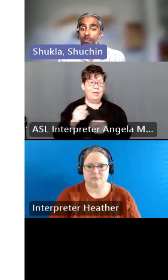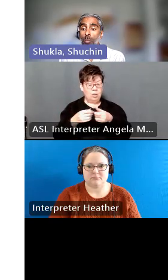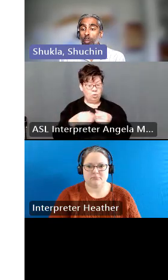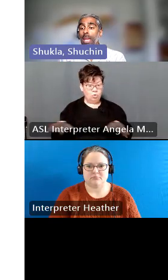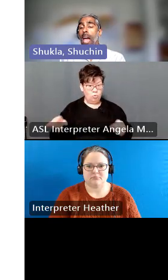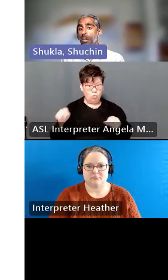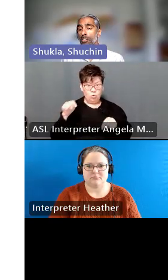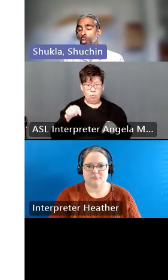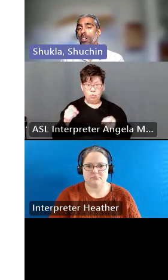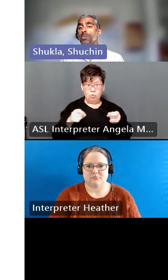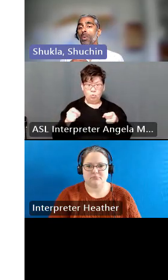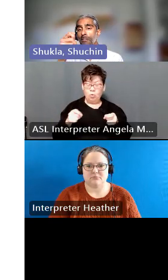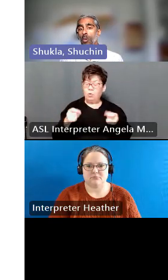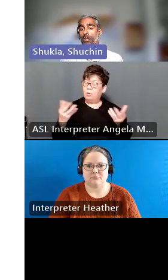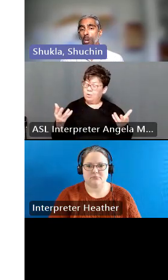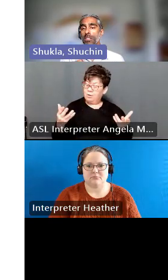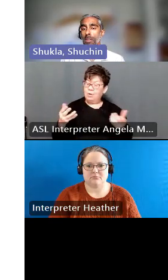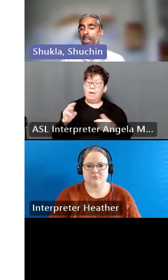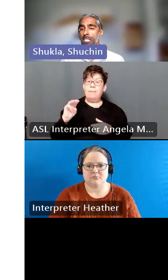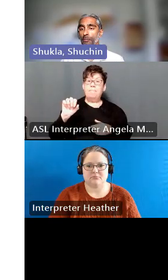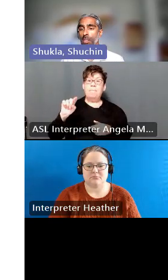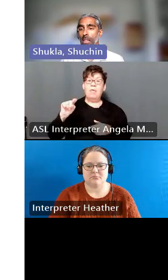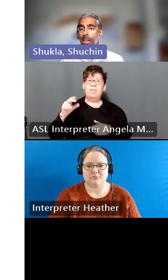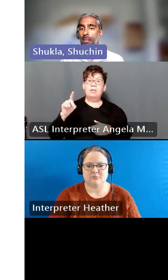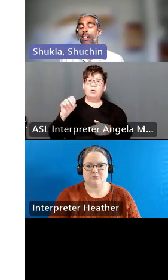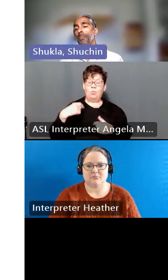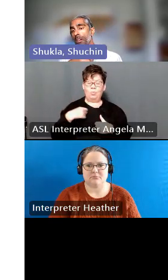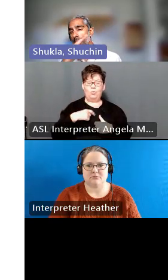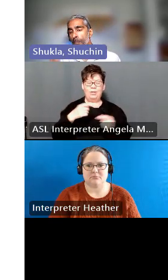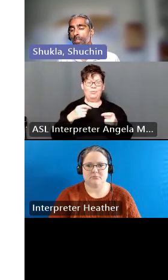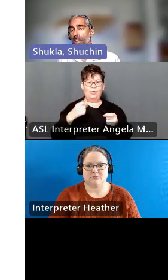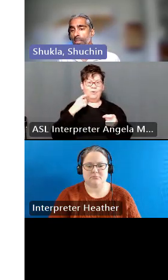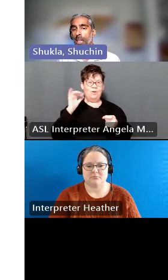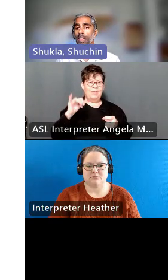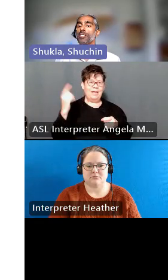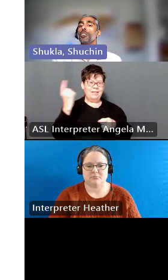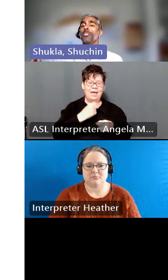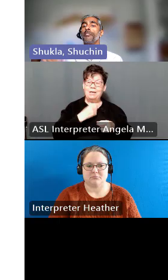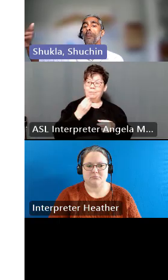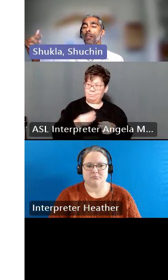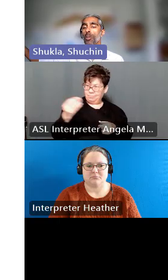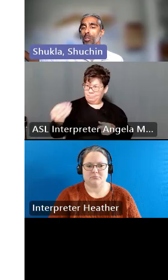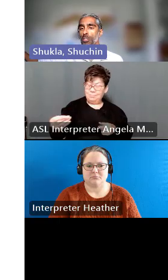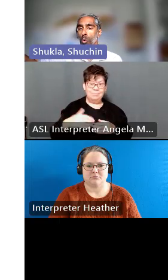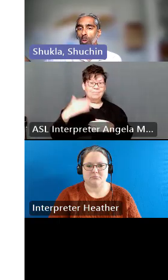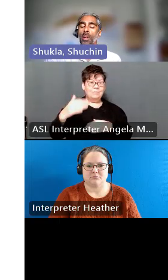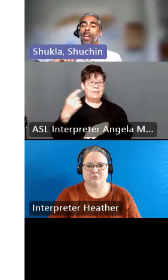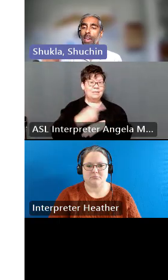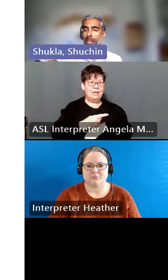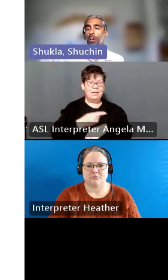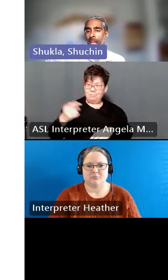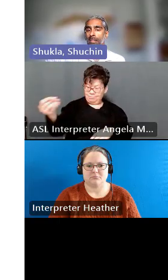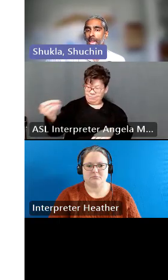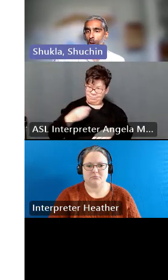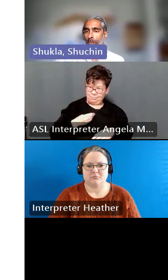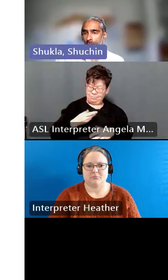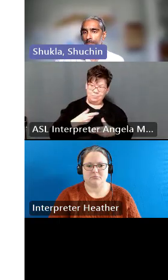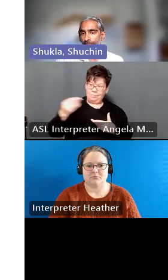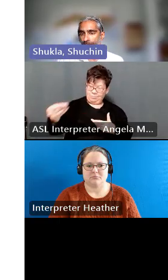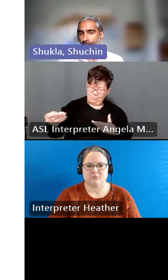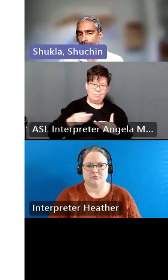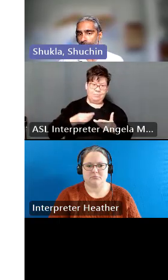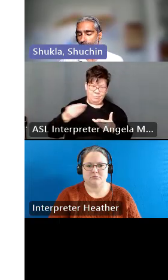in methadone, we have the control because we give you a dose of the medicine for the day, and you come back the next day until you're developing your own control and then you're